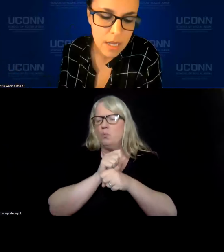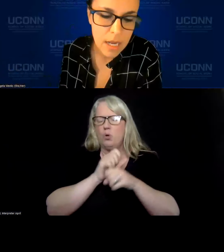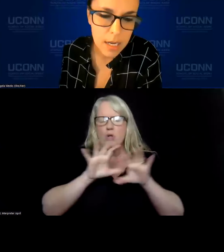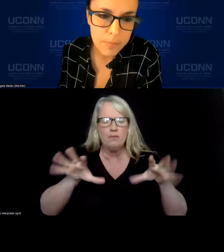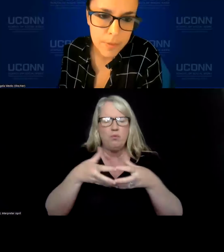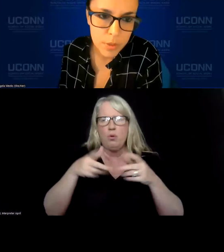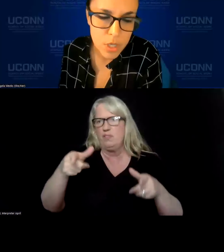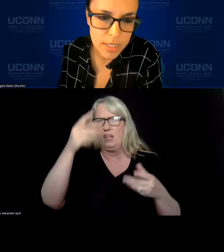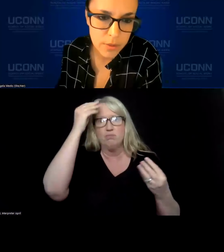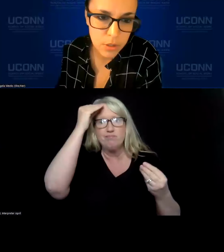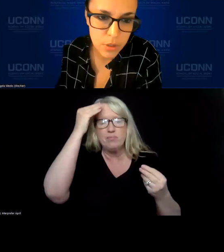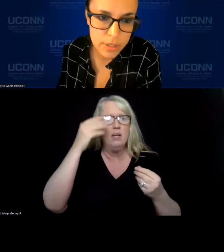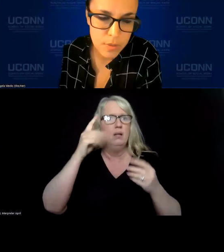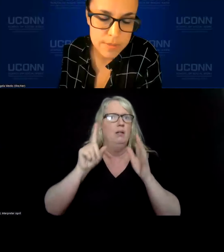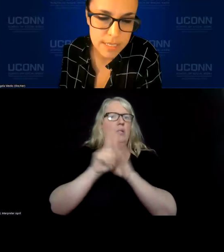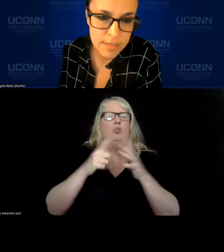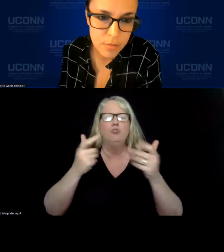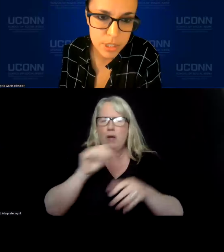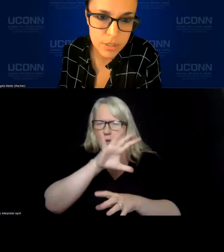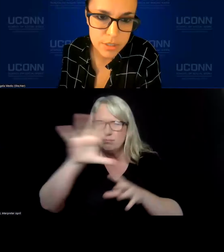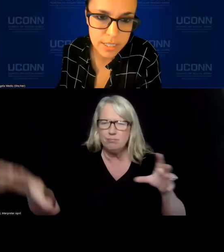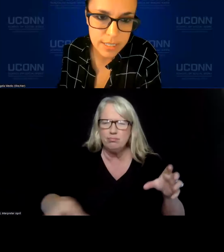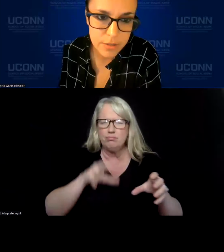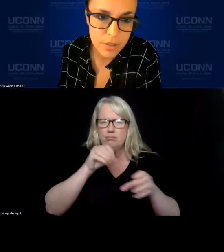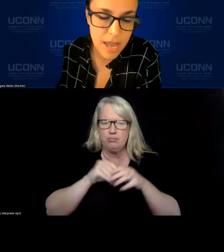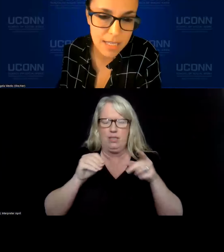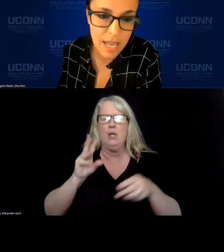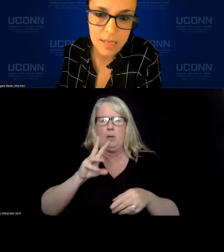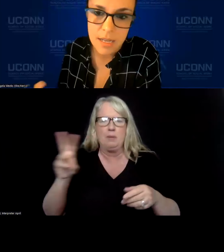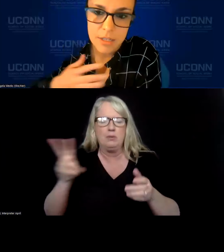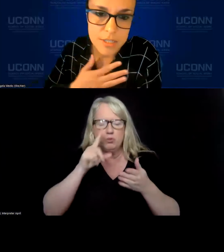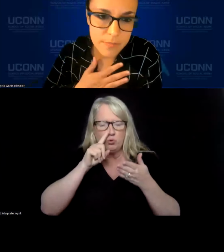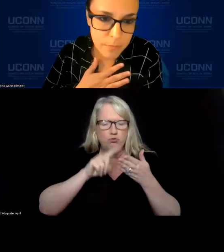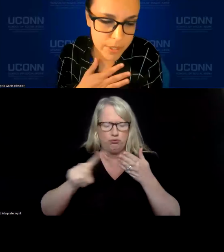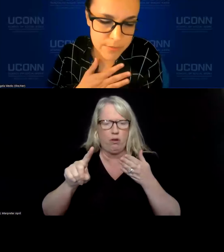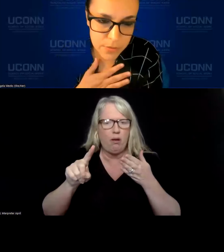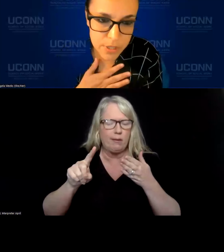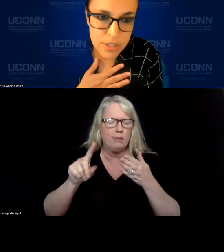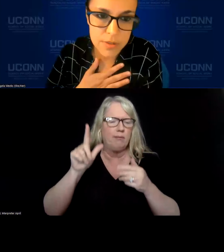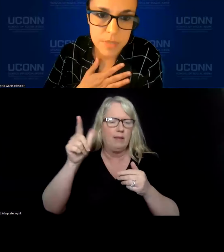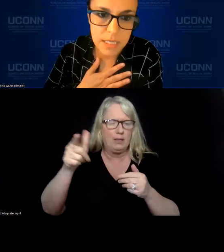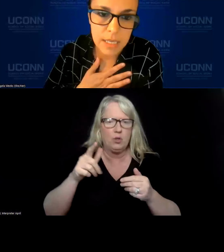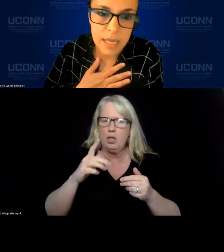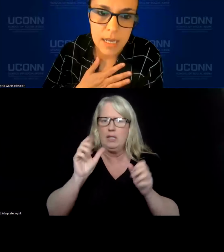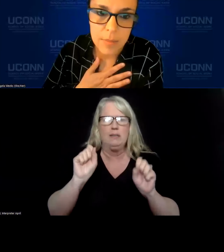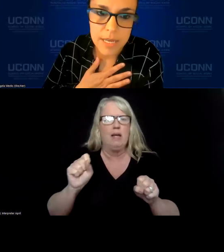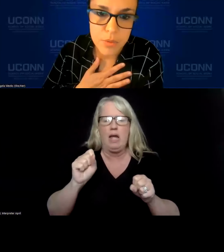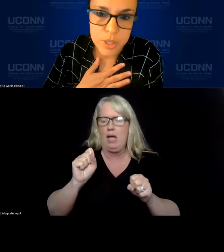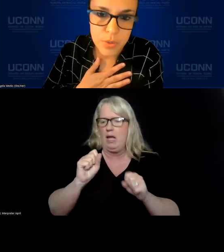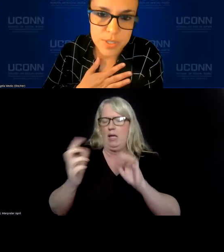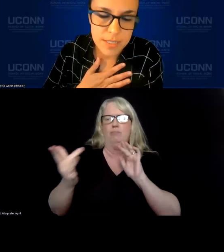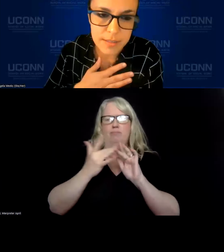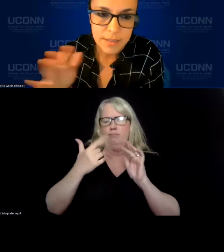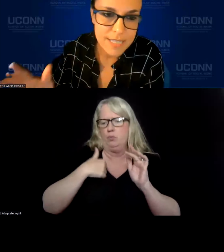of. We've tried to include on this website. So be sure to check that out too. And again, just please feel free to use me as